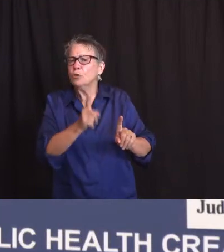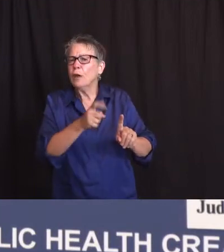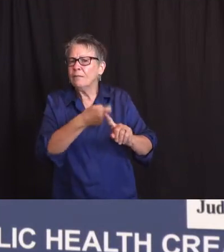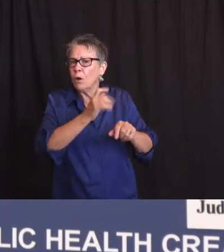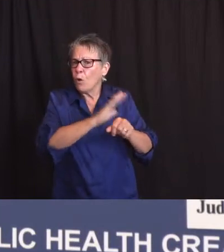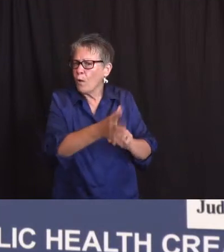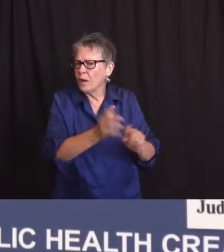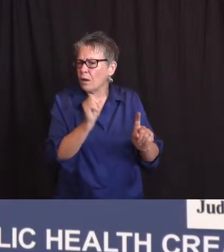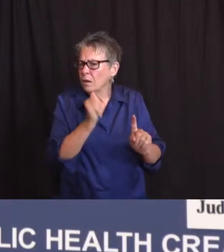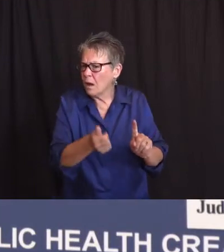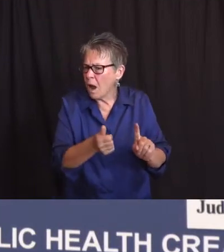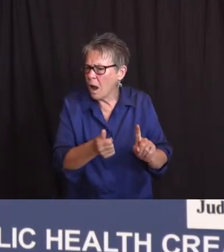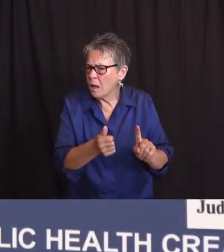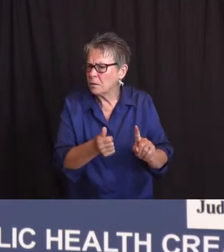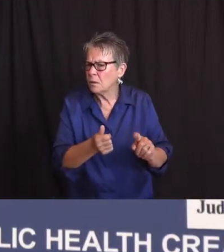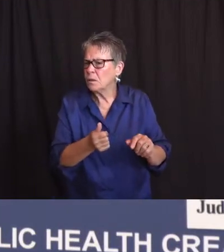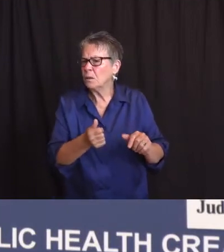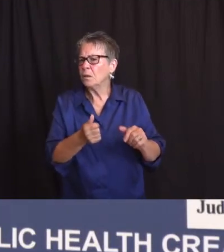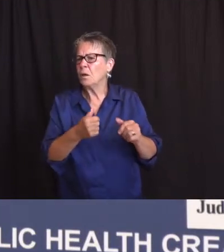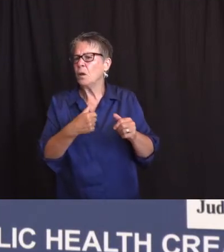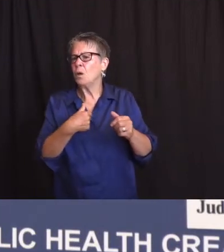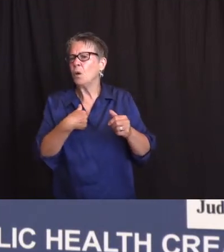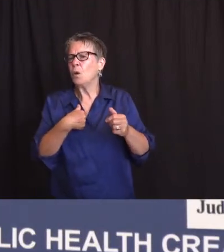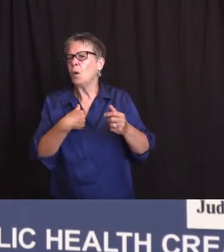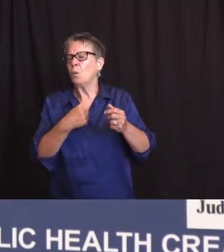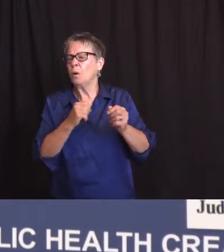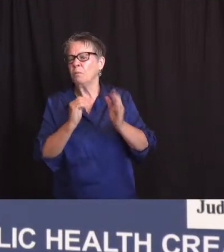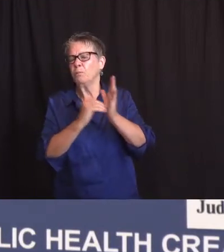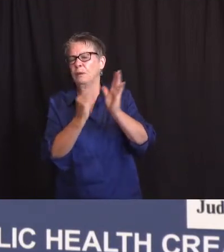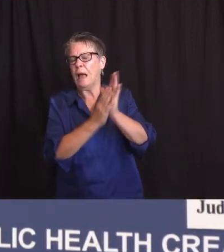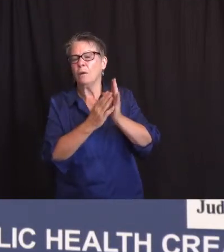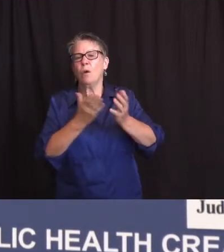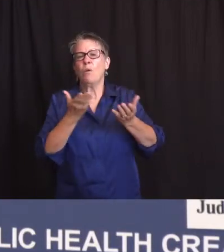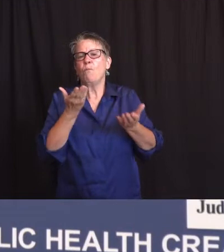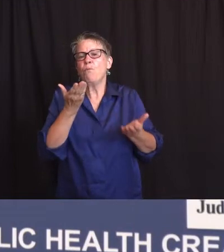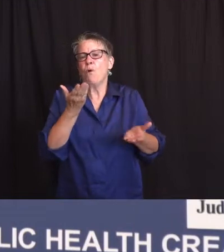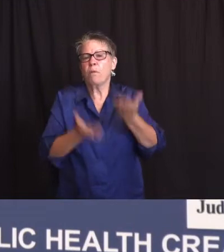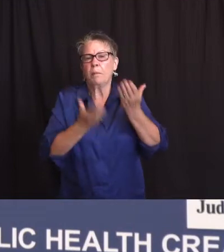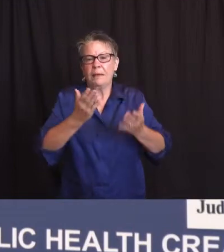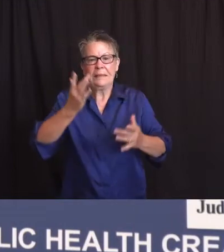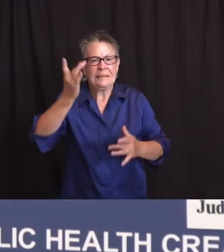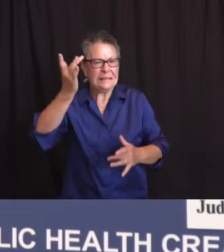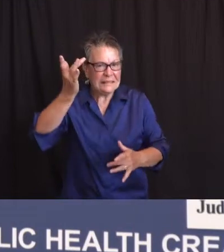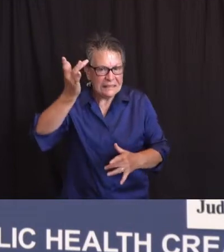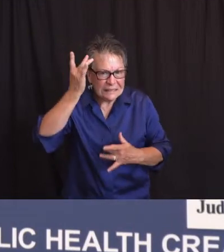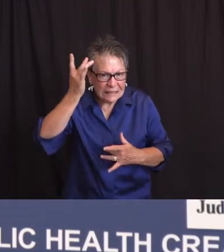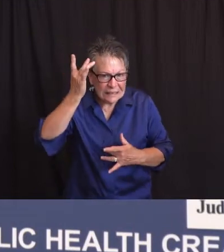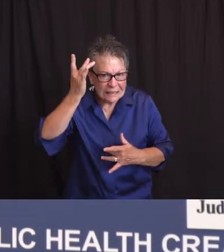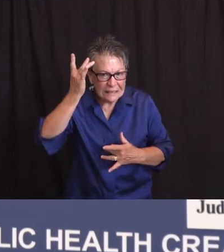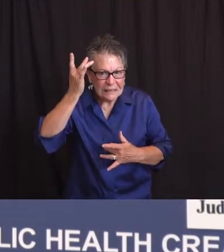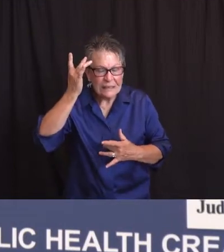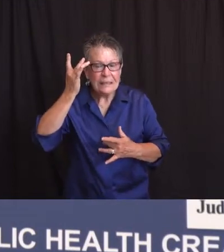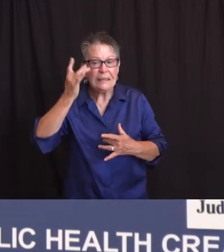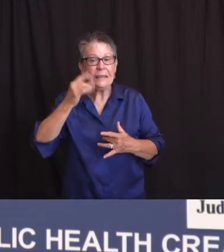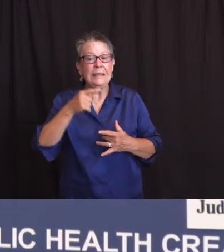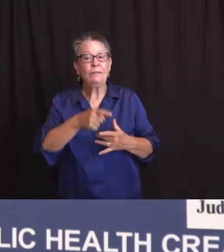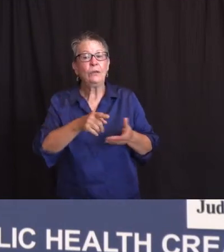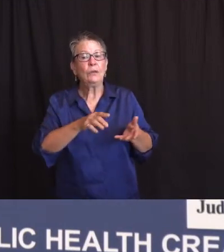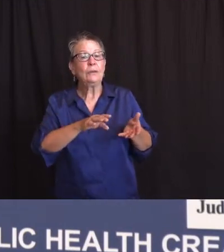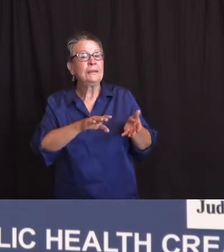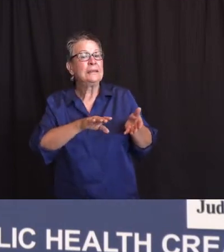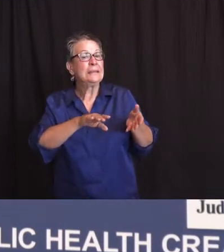pandemic, most of the probable deaths, essentially all the probable deaths, were people who died in outbreaks in long-term care facilities and other places who had symptoms